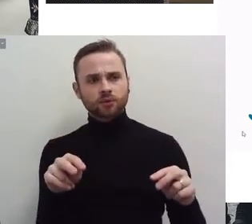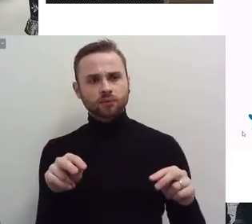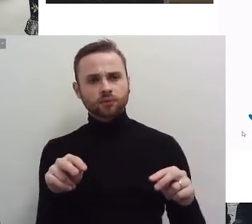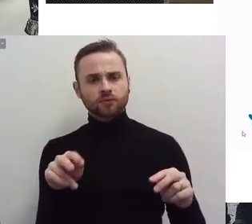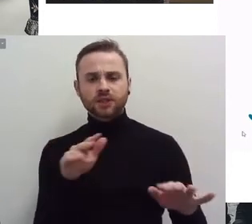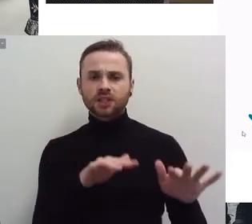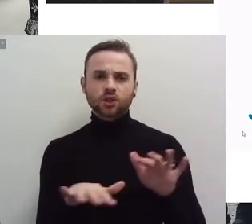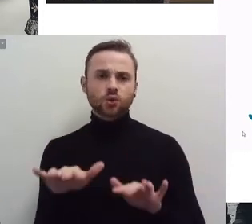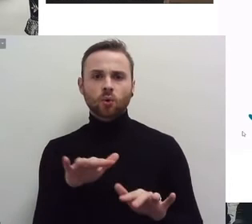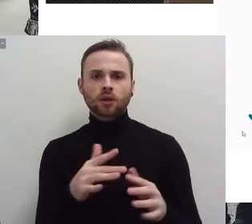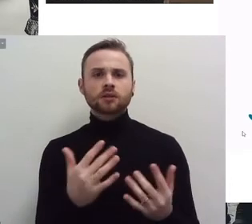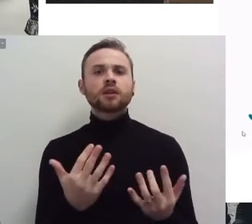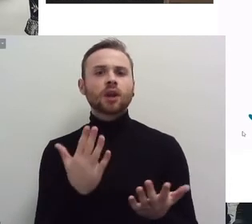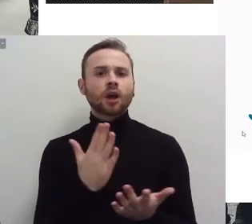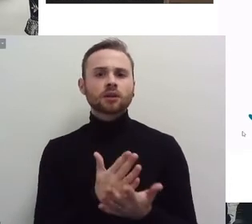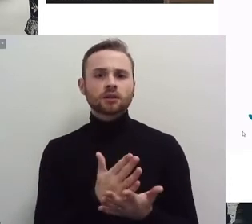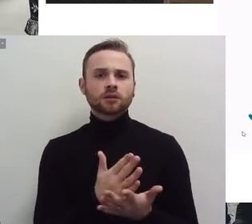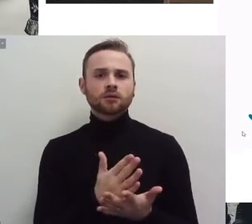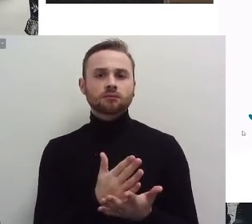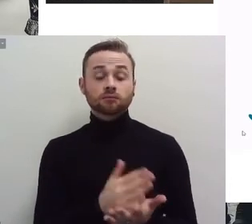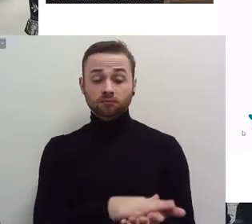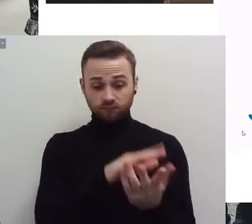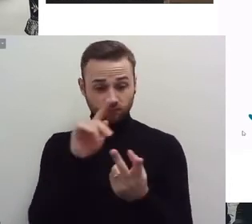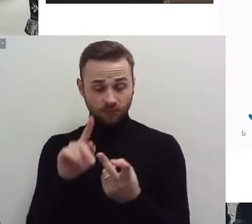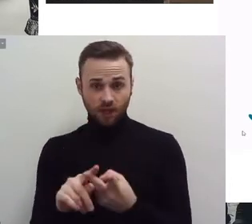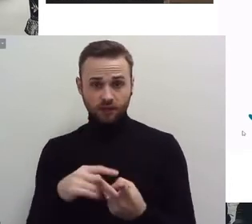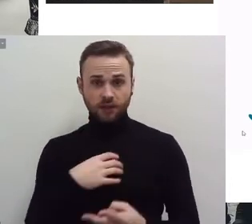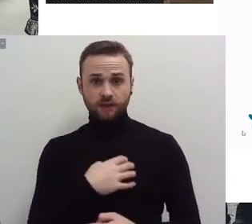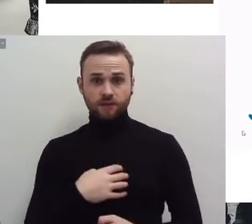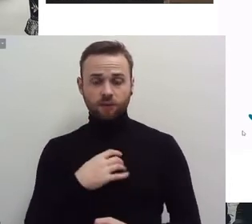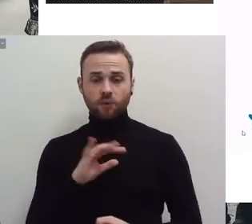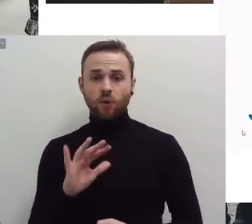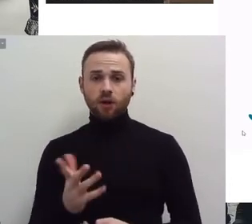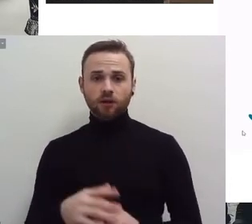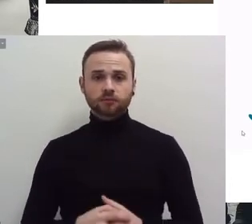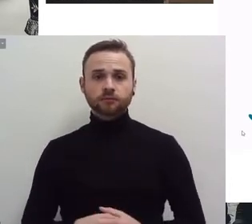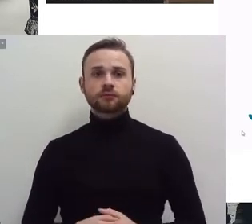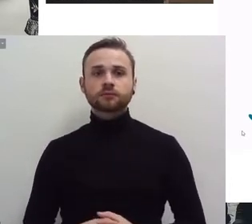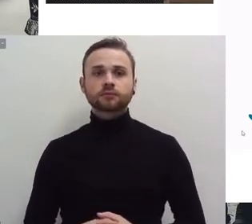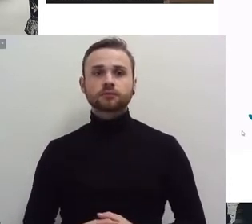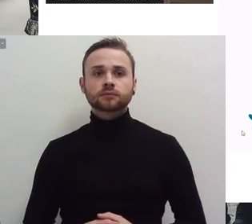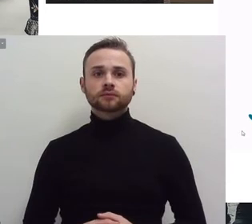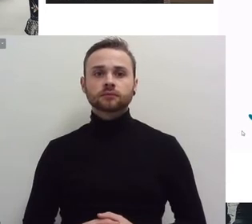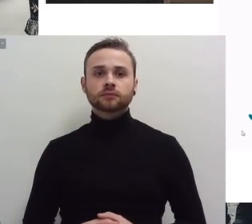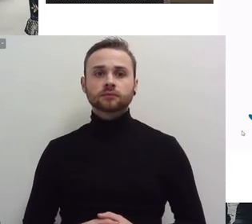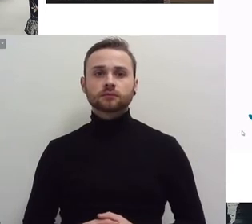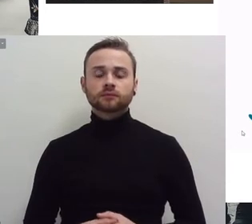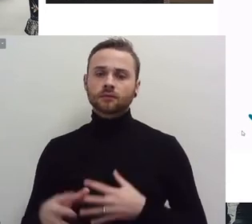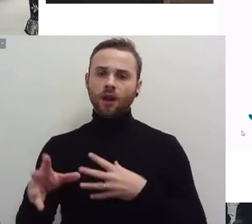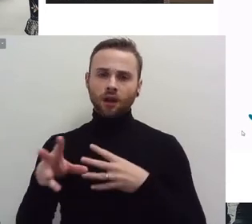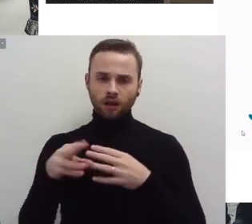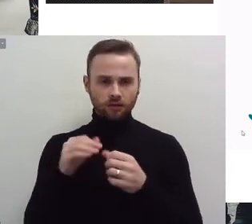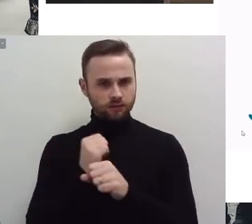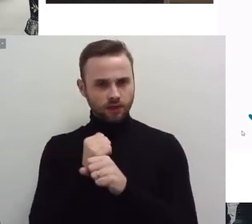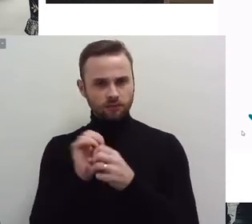services is insufficient. I think it's crucial to understand